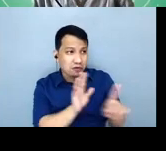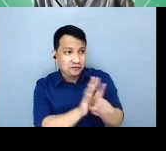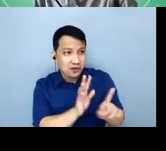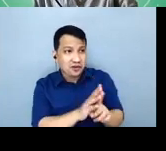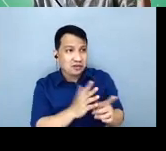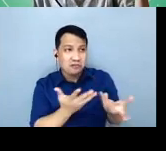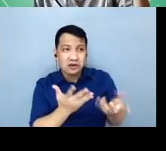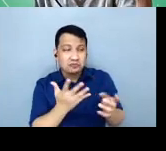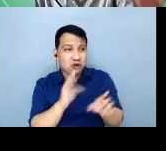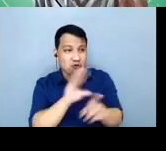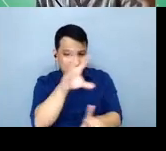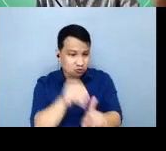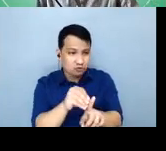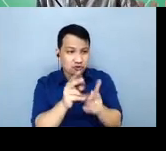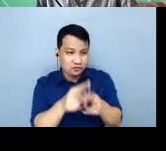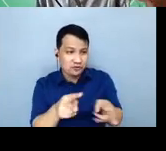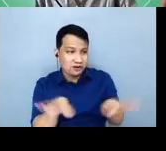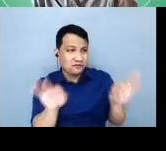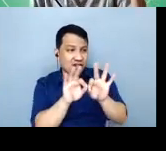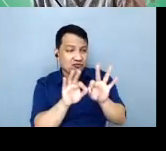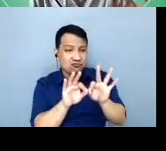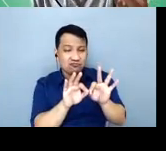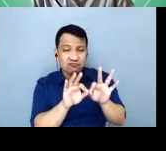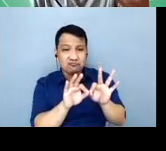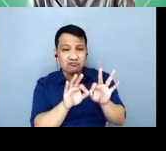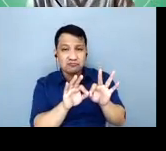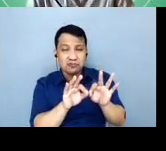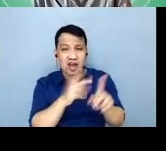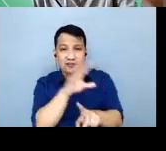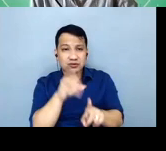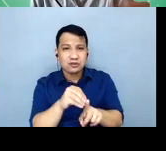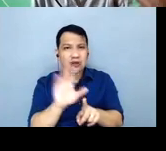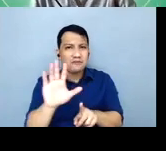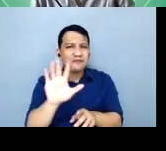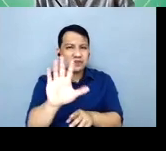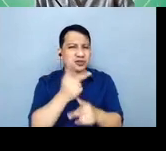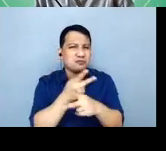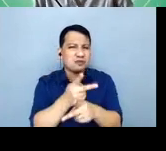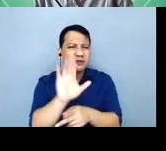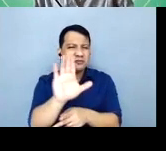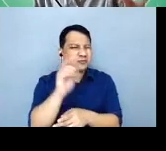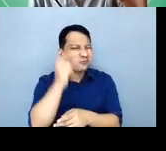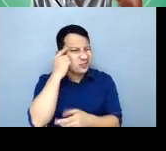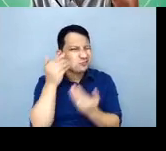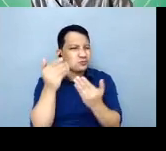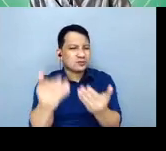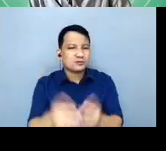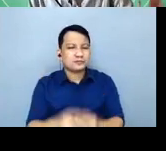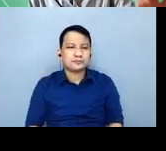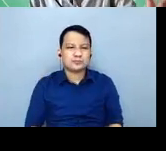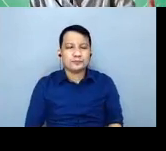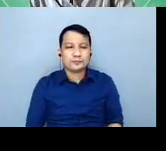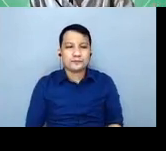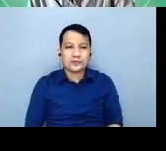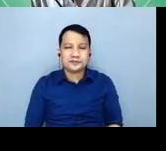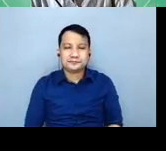value? There's a lot of things you can consider, even just on the base concept of your product when you think of sustainability. And the good part here is